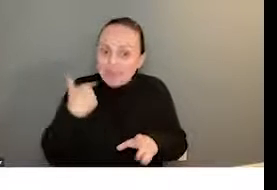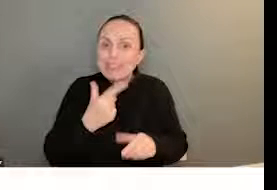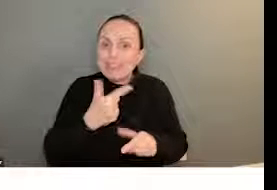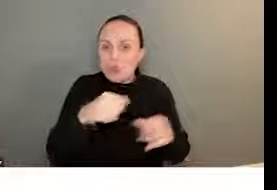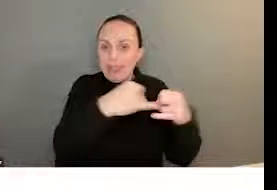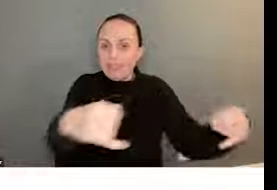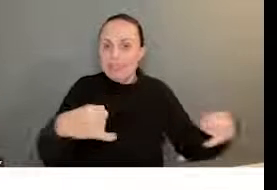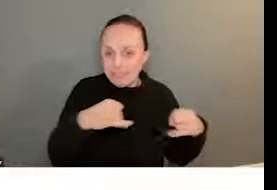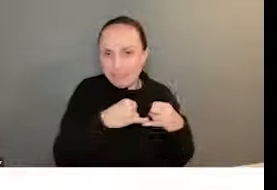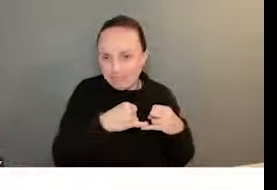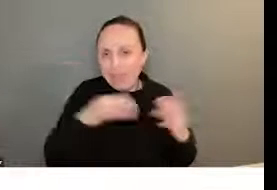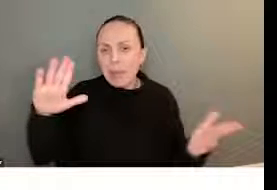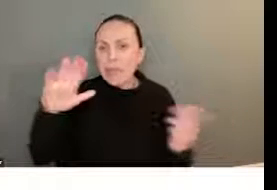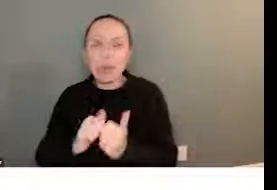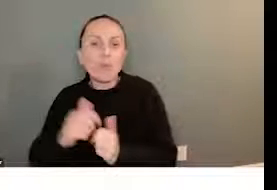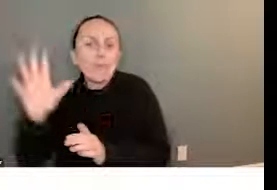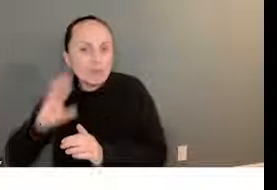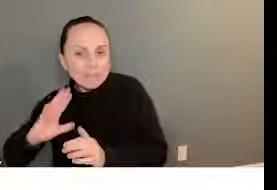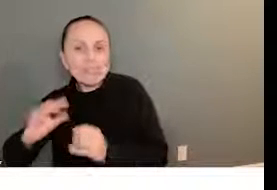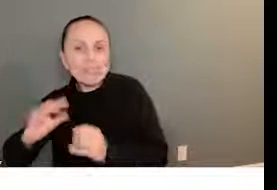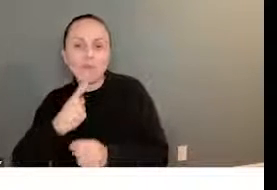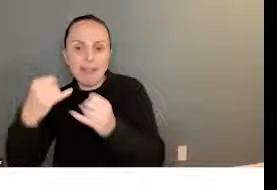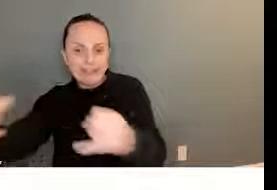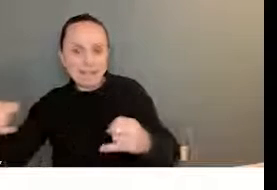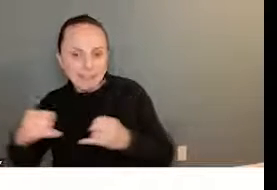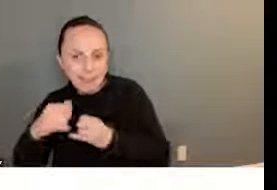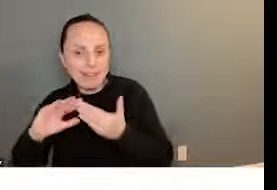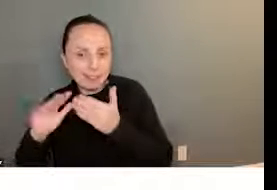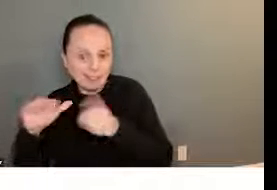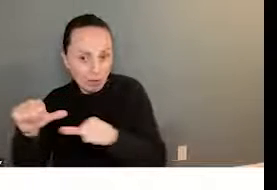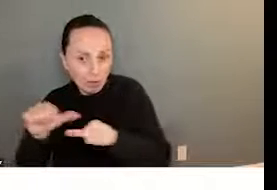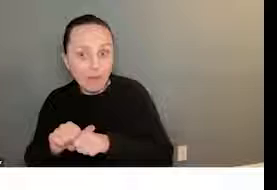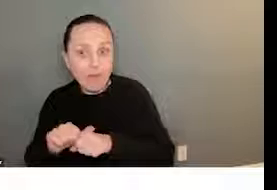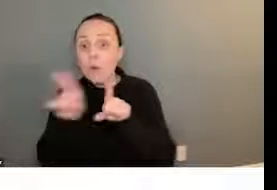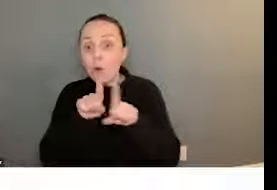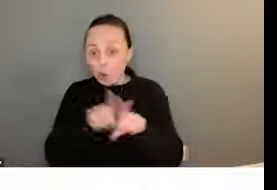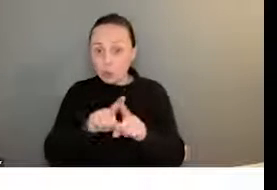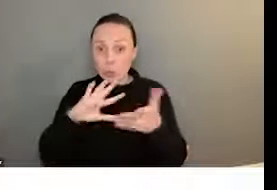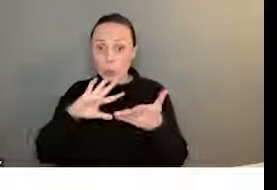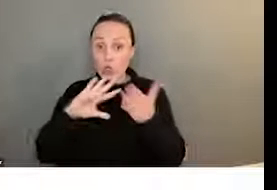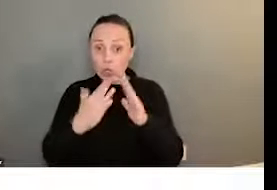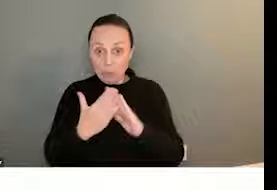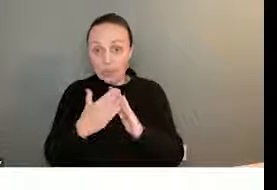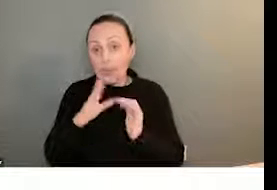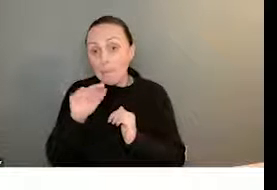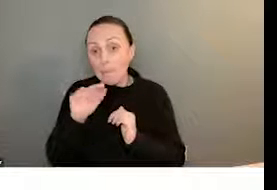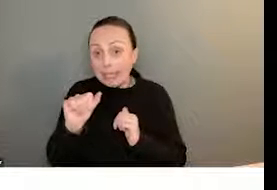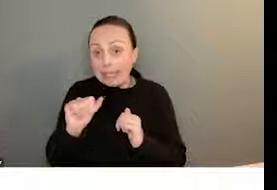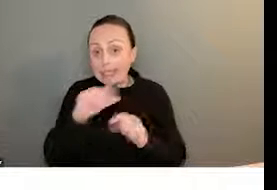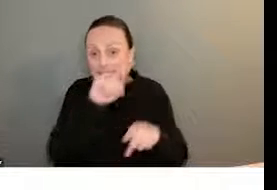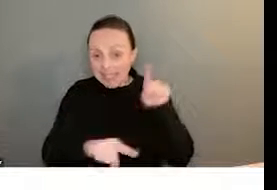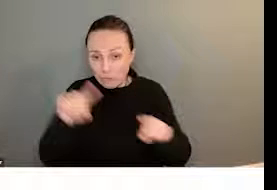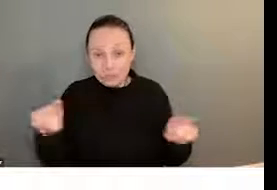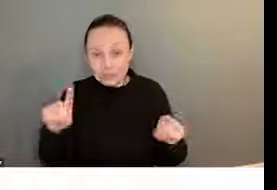areas. Not only that, the community composition, that's beta diversity, is